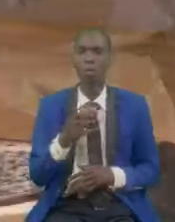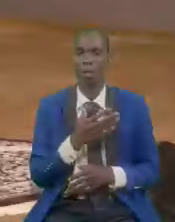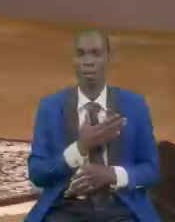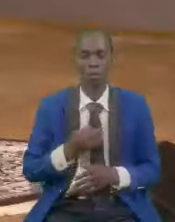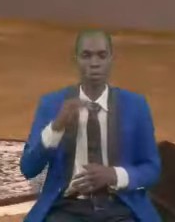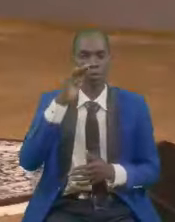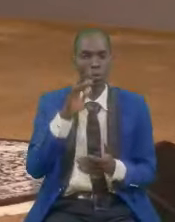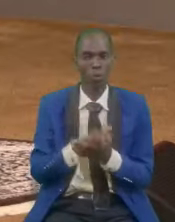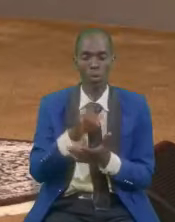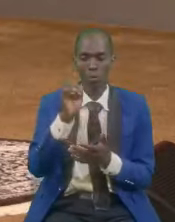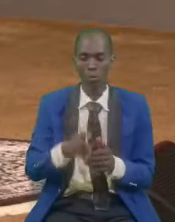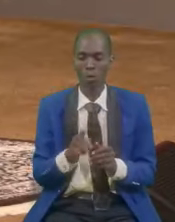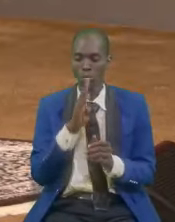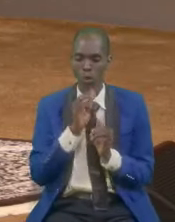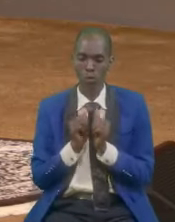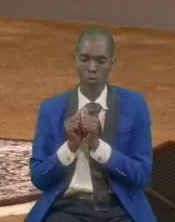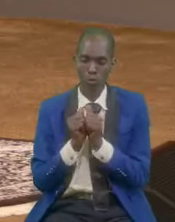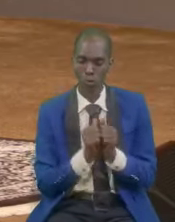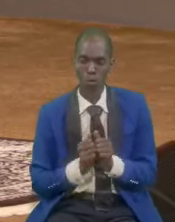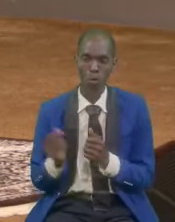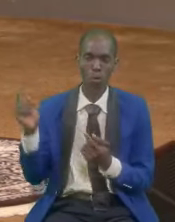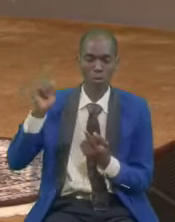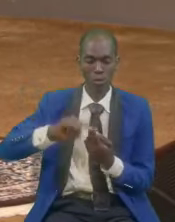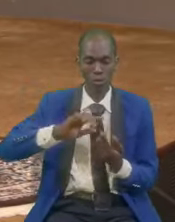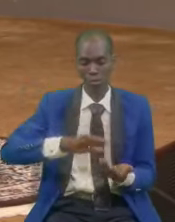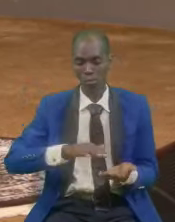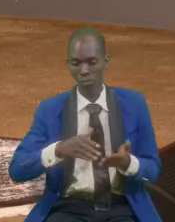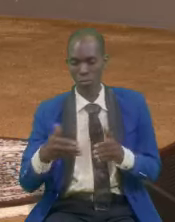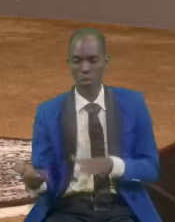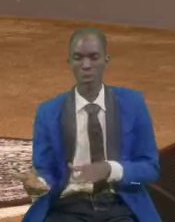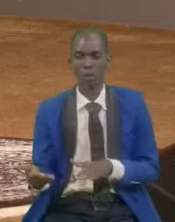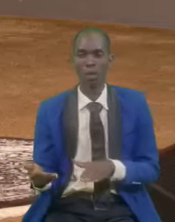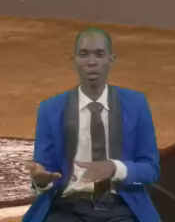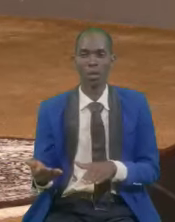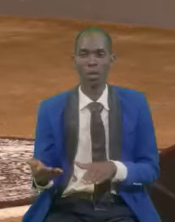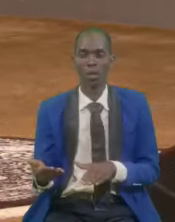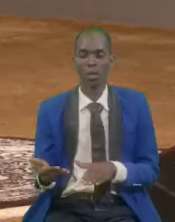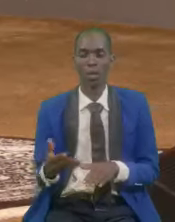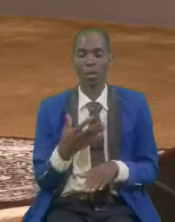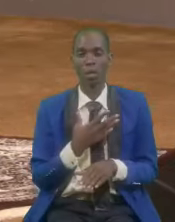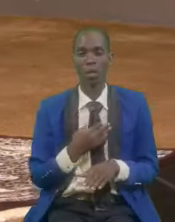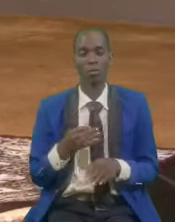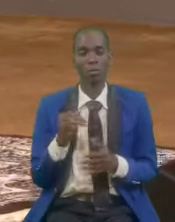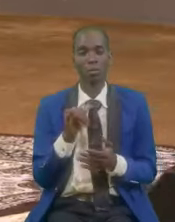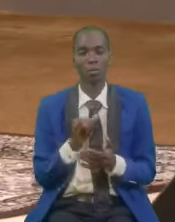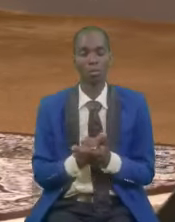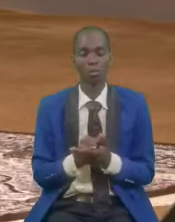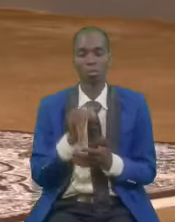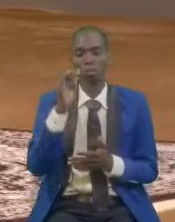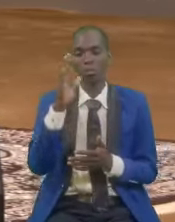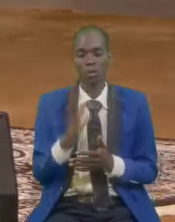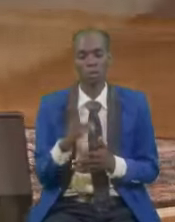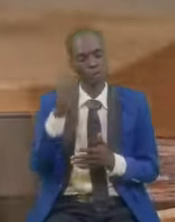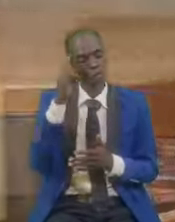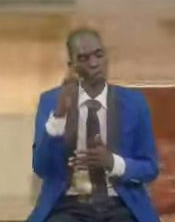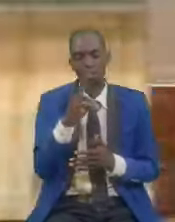should stay together until death do you part? But those preachers, for whatever reason